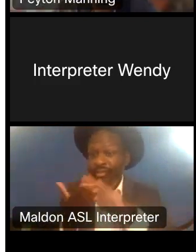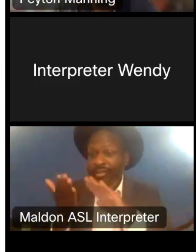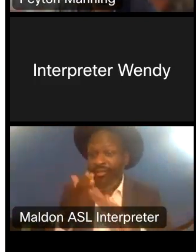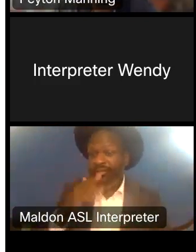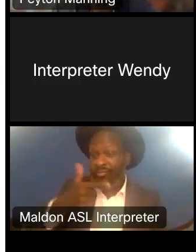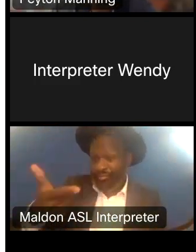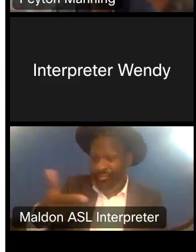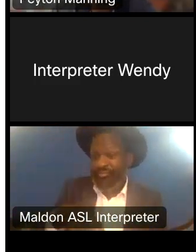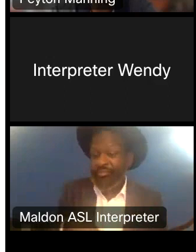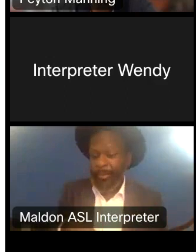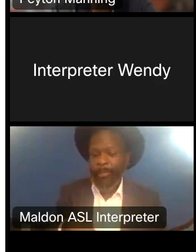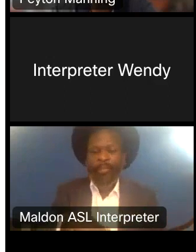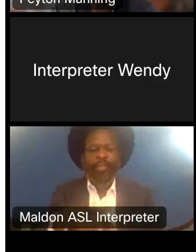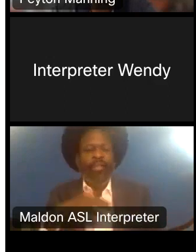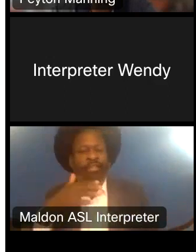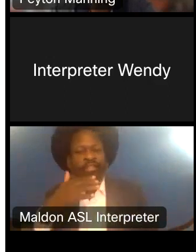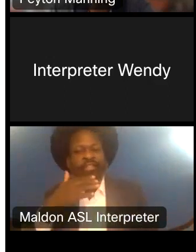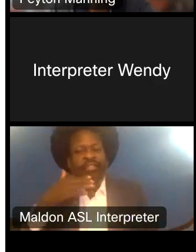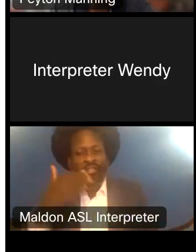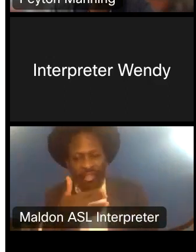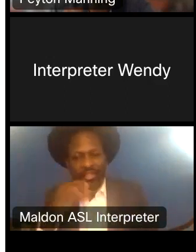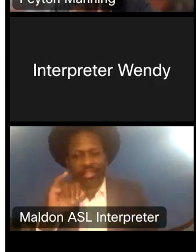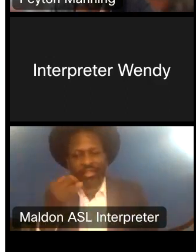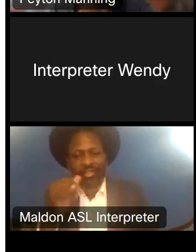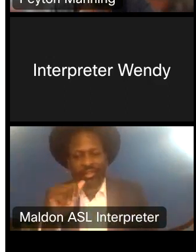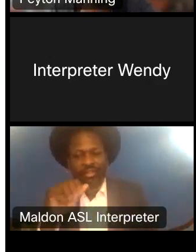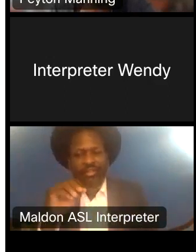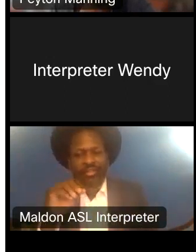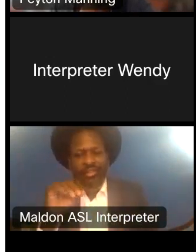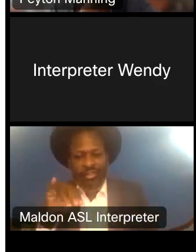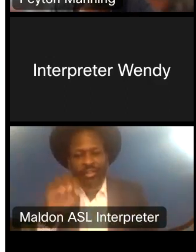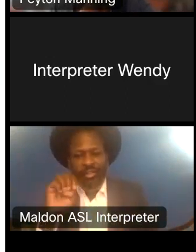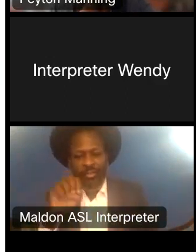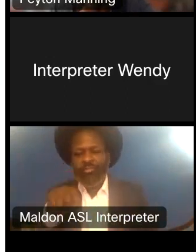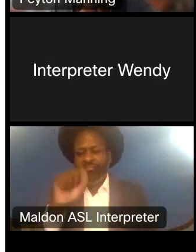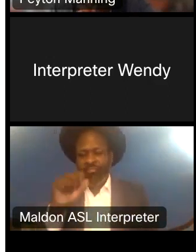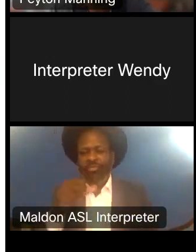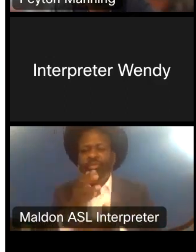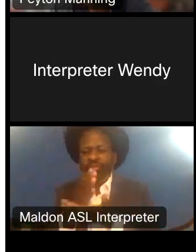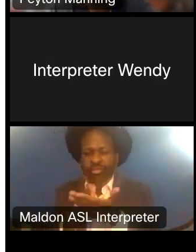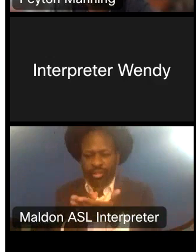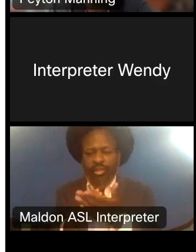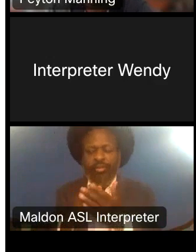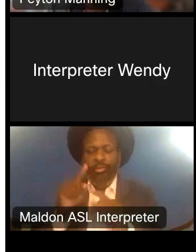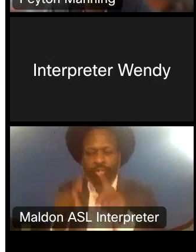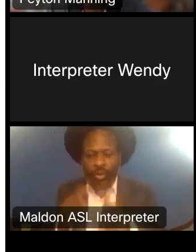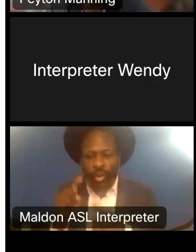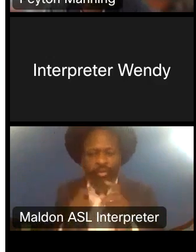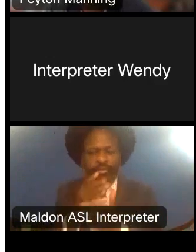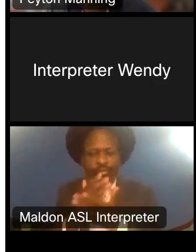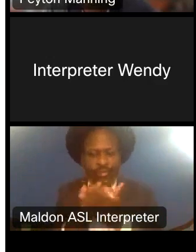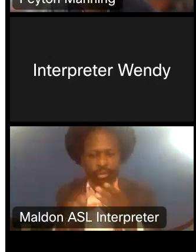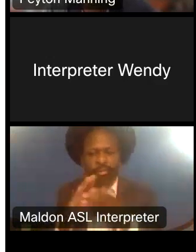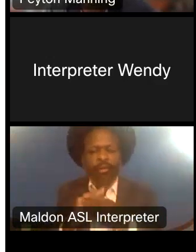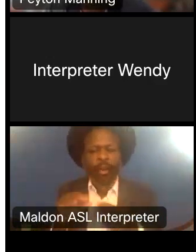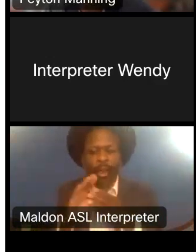Thank you, Jamie. So we do have a few questions and comments coming through in the Q&A section, so we'll start there, and I do see a few hands being raised, so